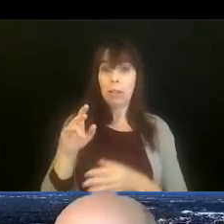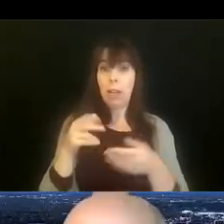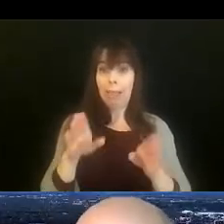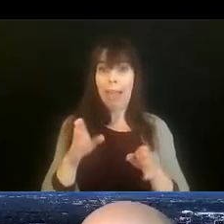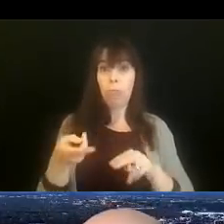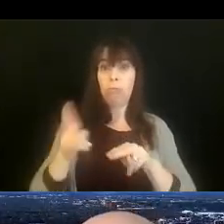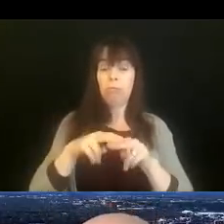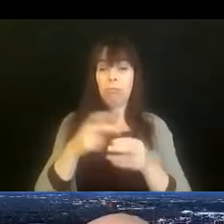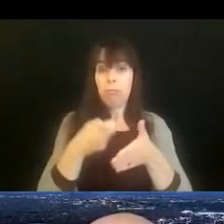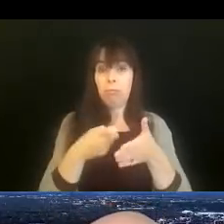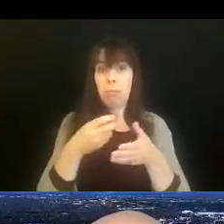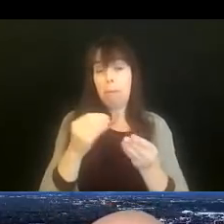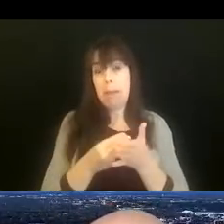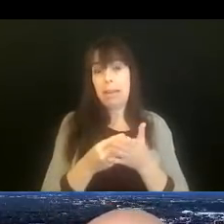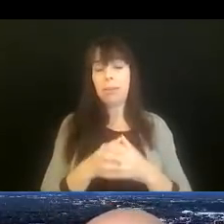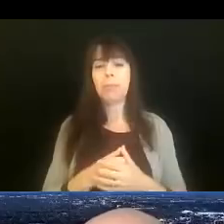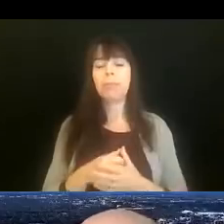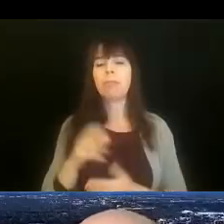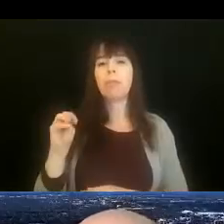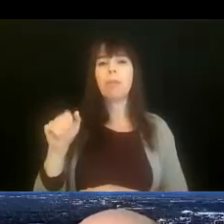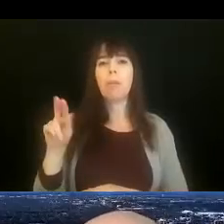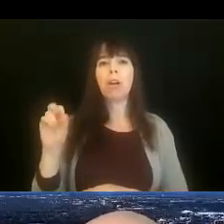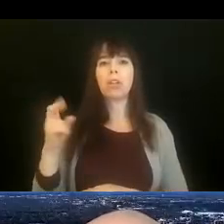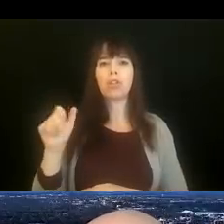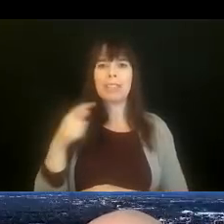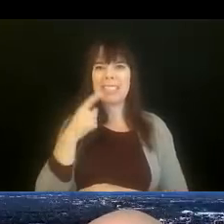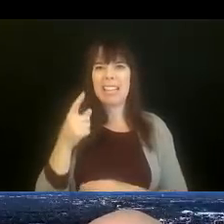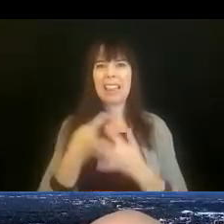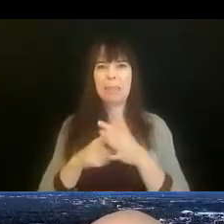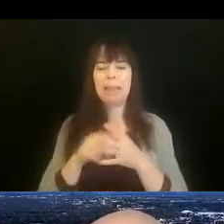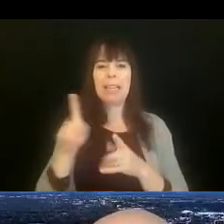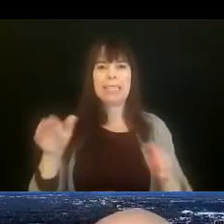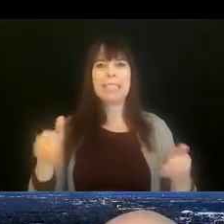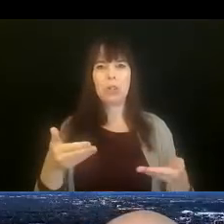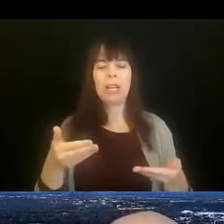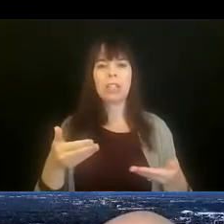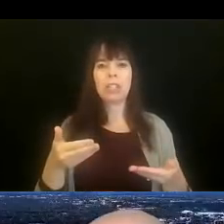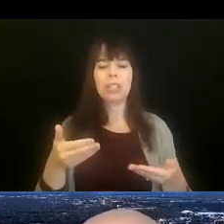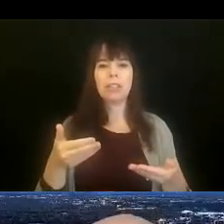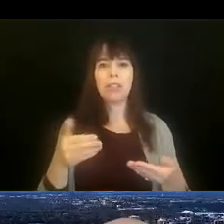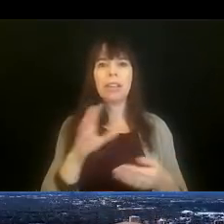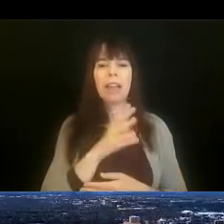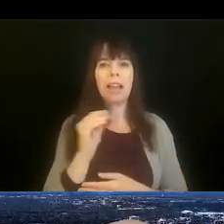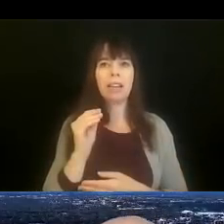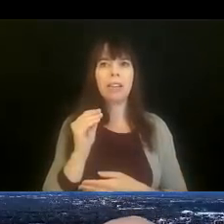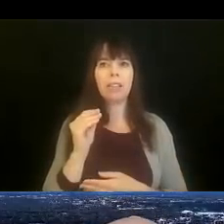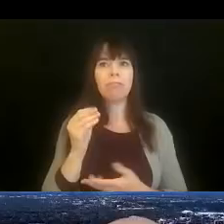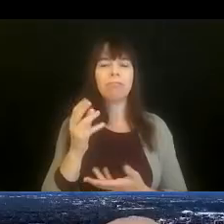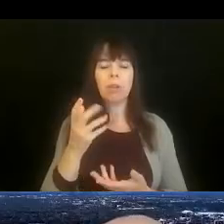promotion? As Marshall said at the beginning of his introduction, and we